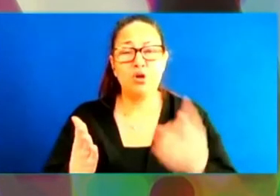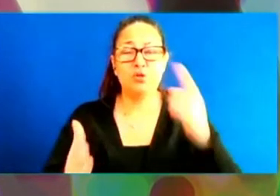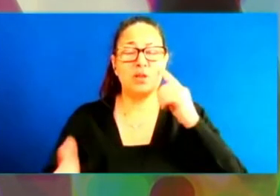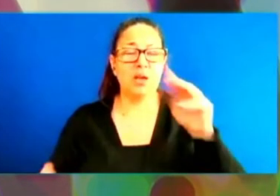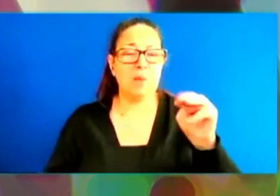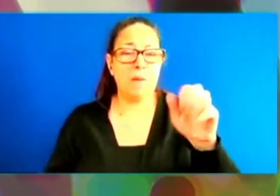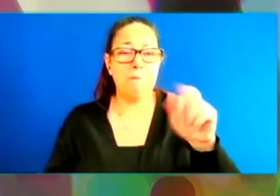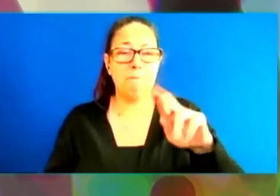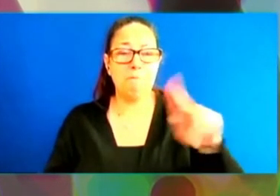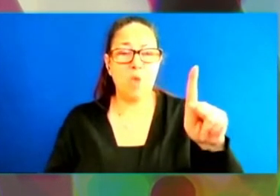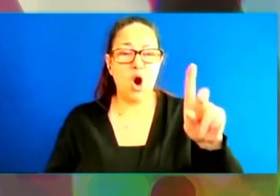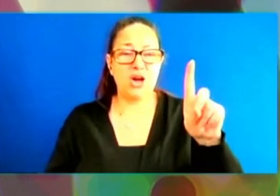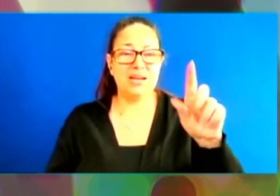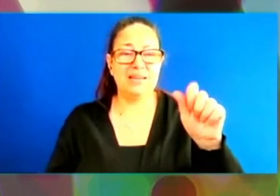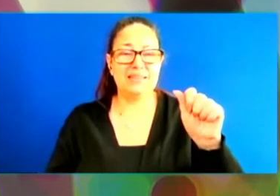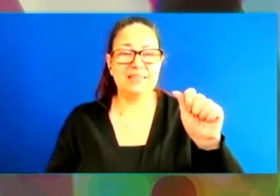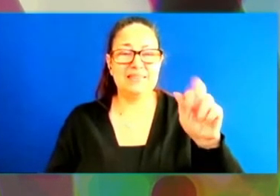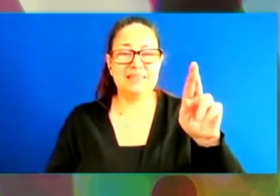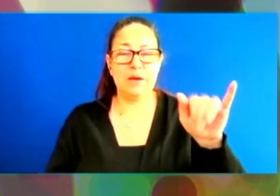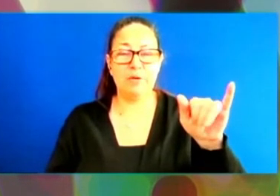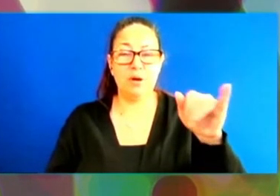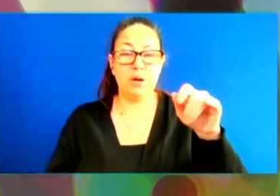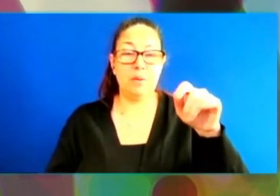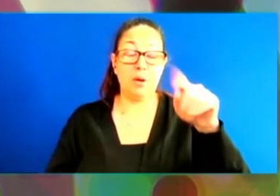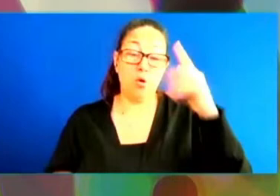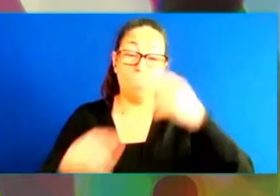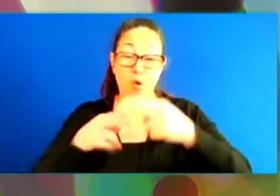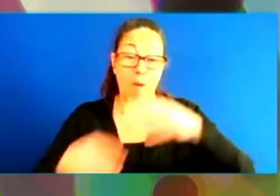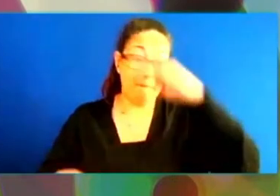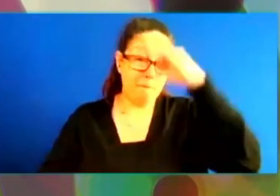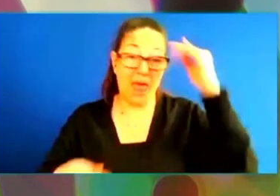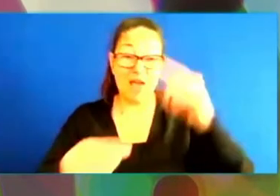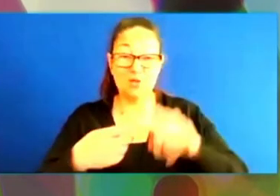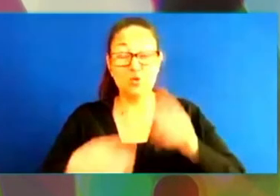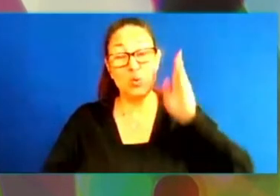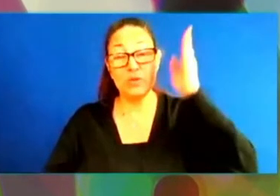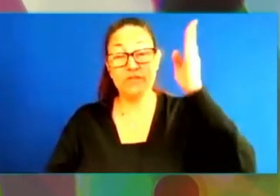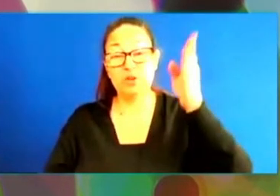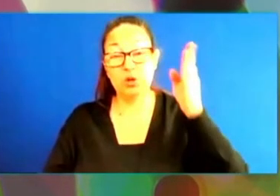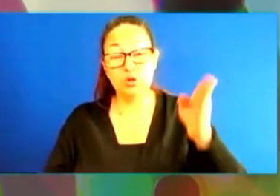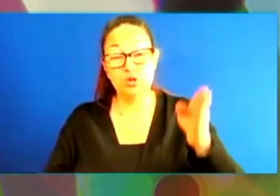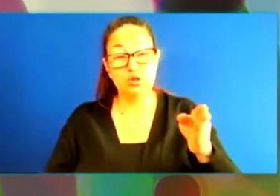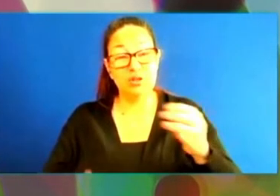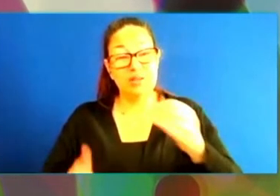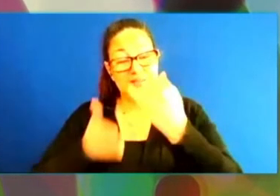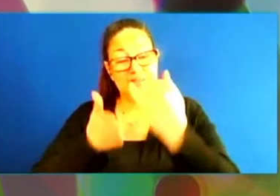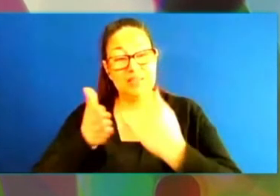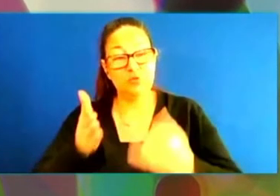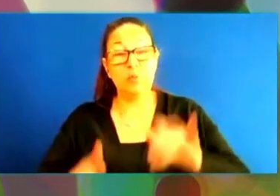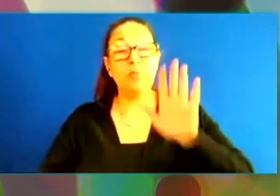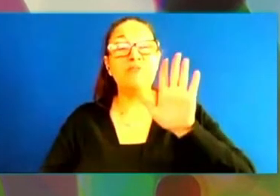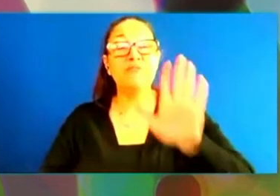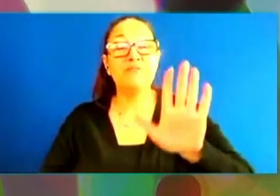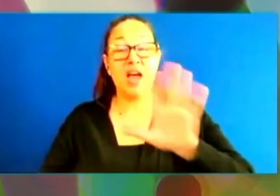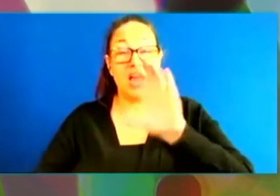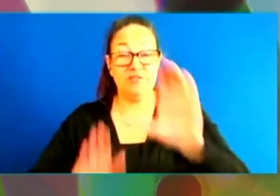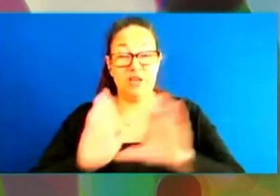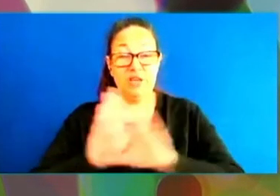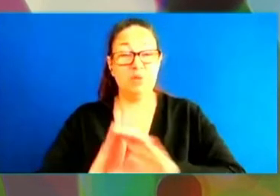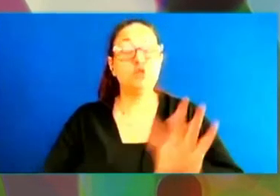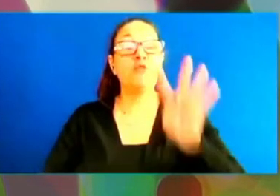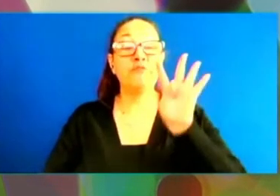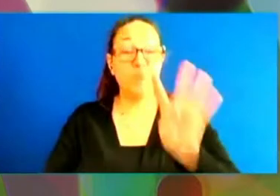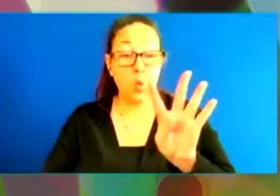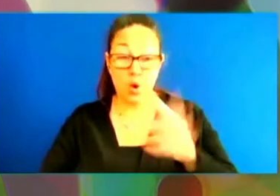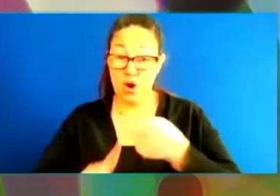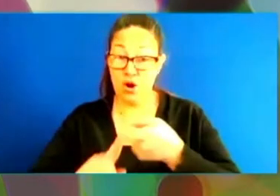Derry's original essay, Black to the Future, it's illustrated with 5 images, 4 of which are from Black comics, by the